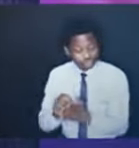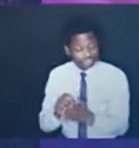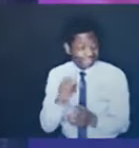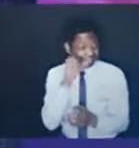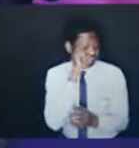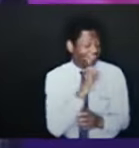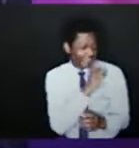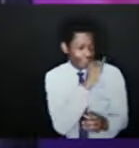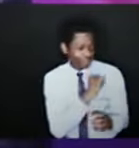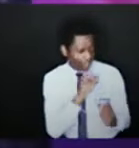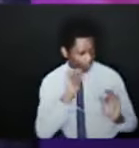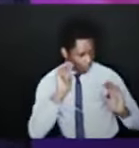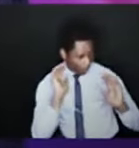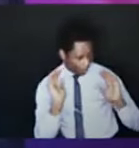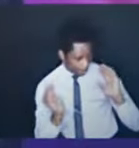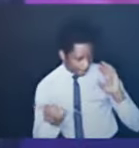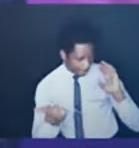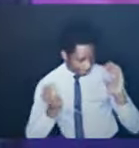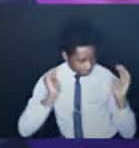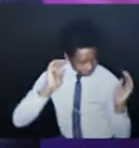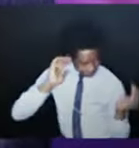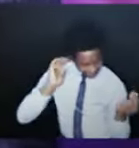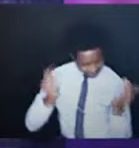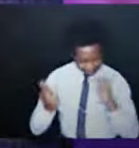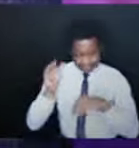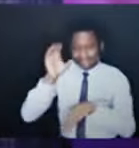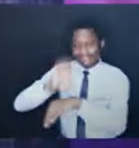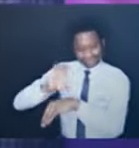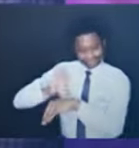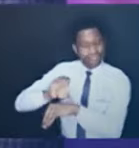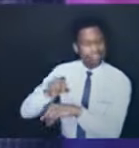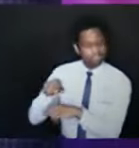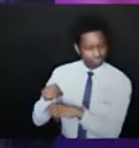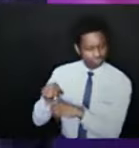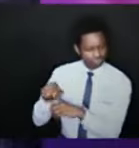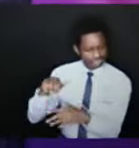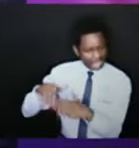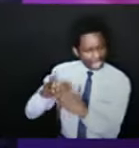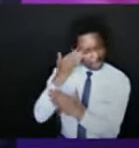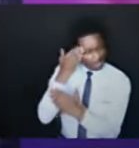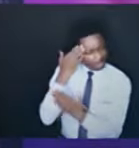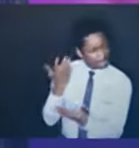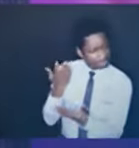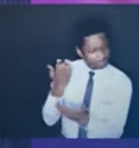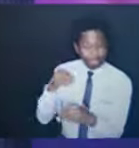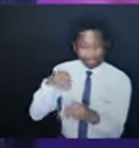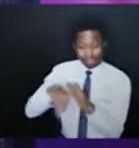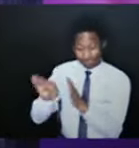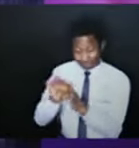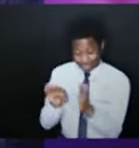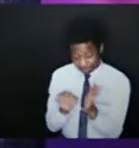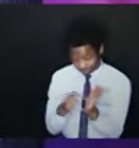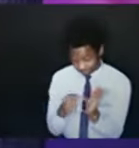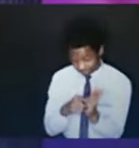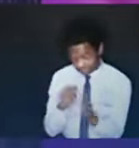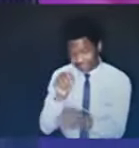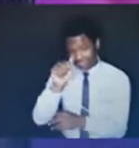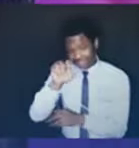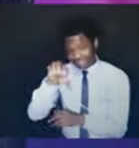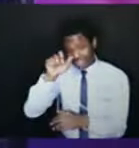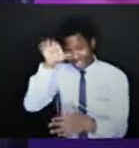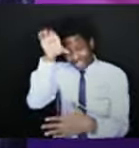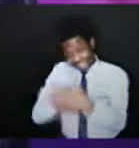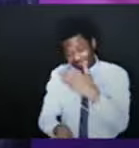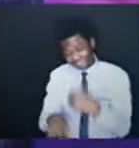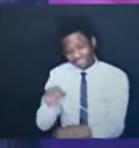da for no, no what is a sorry no. How do I know that? I didn't see. See, in Acts chapter 7, okay, can I ask my phone